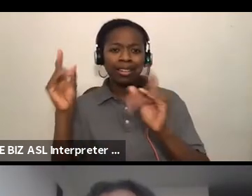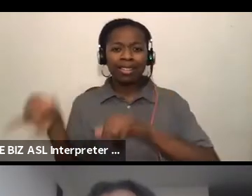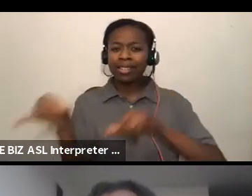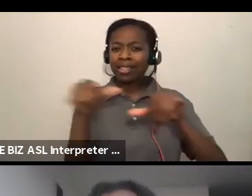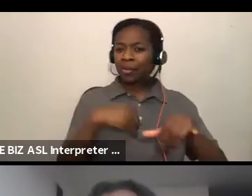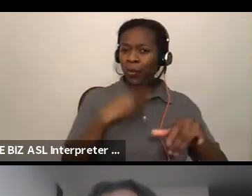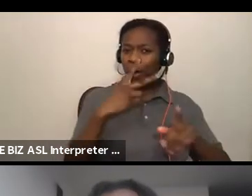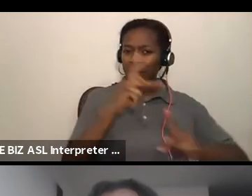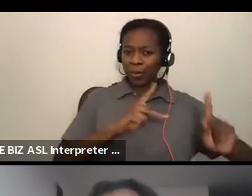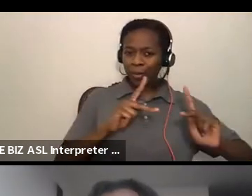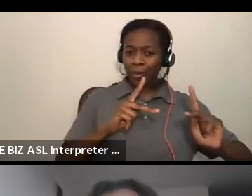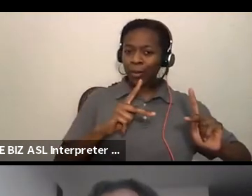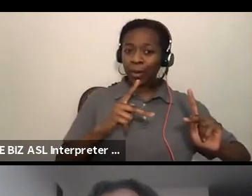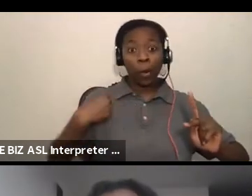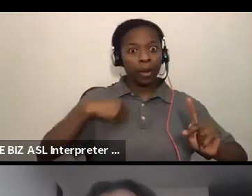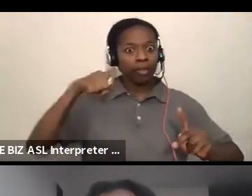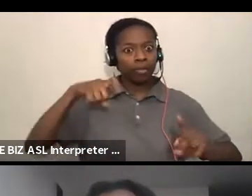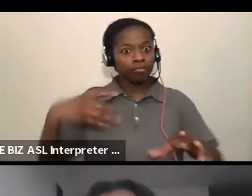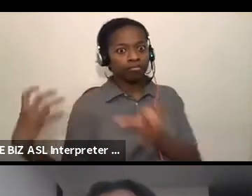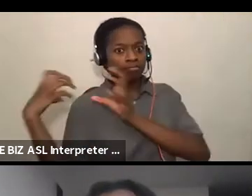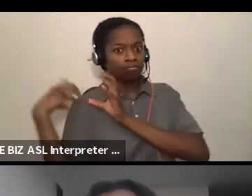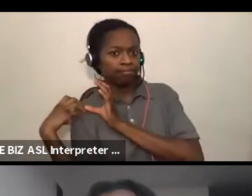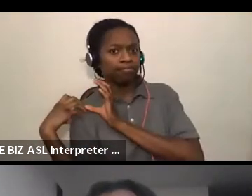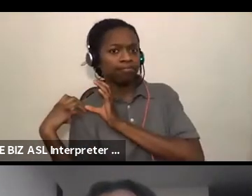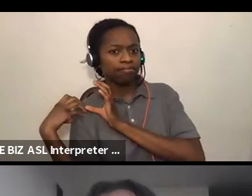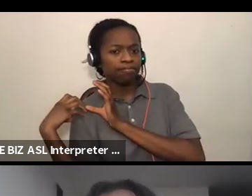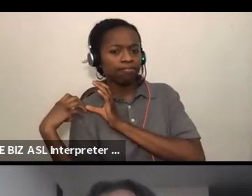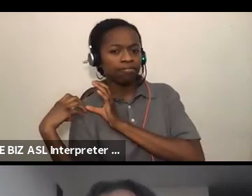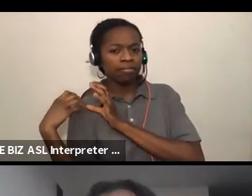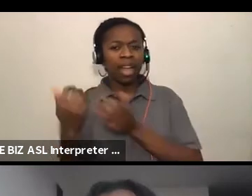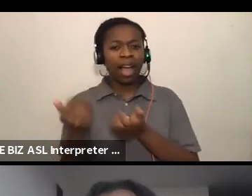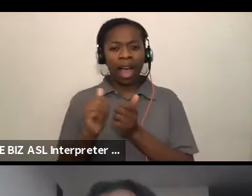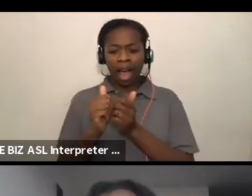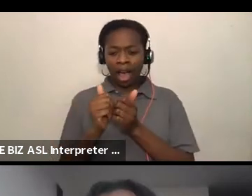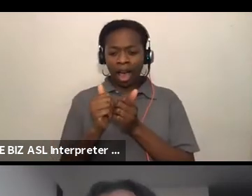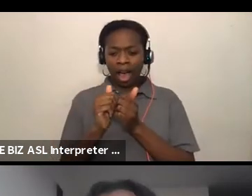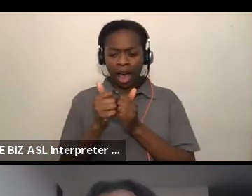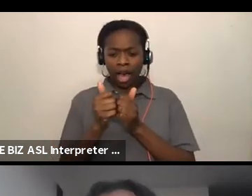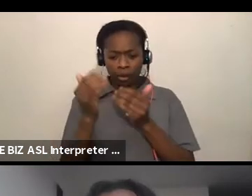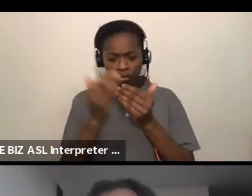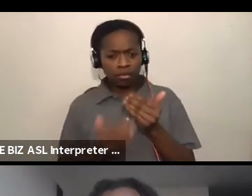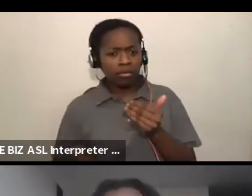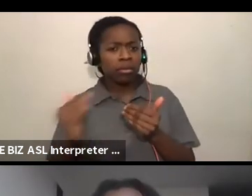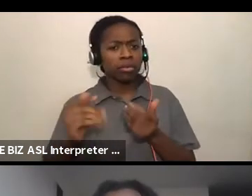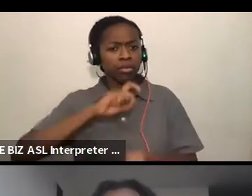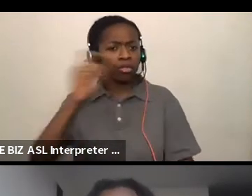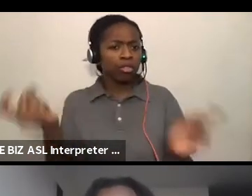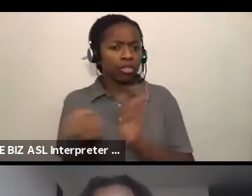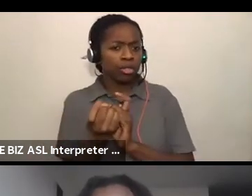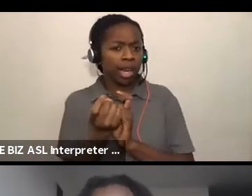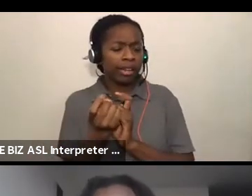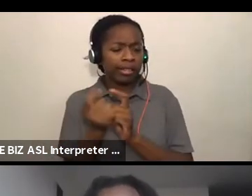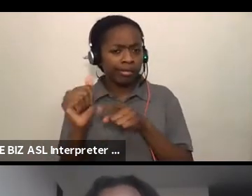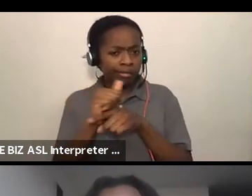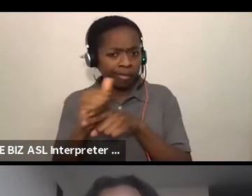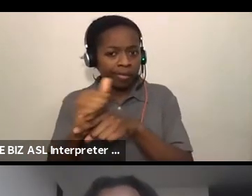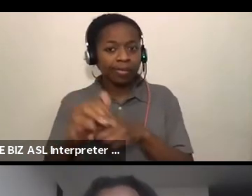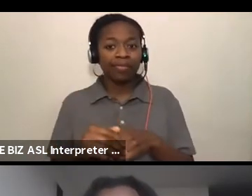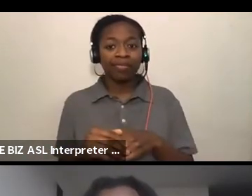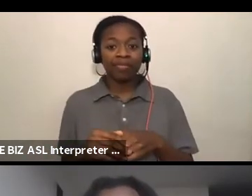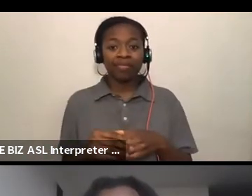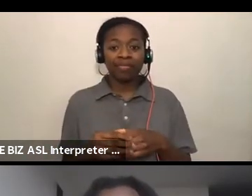we change the scope of the educational training coming forward to the future? Because if you keep saying, oh, all these programs